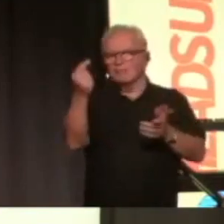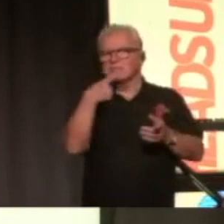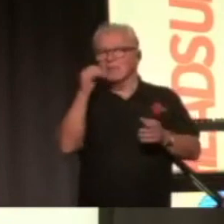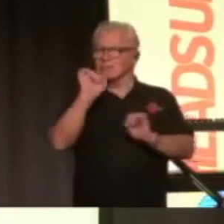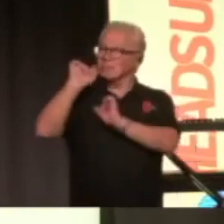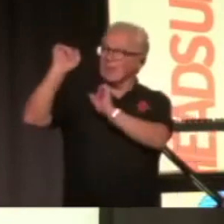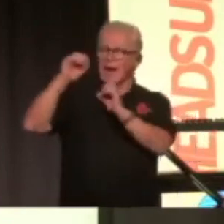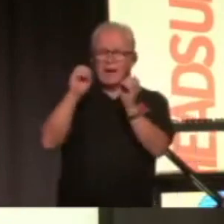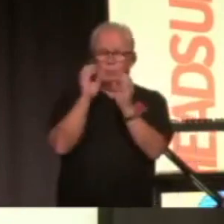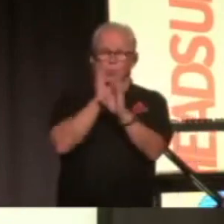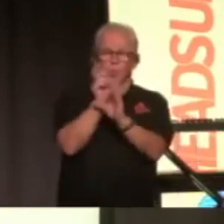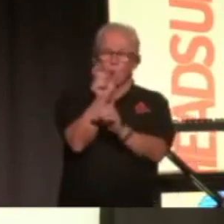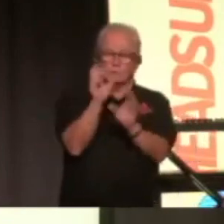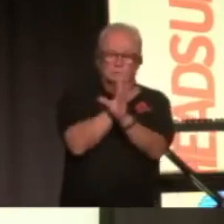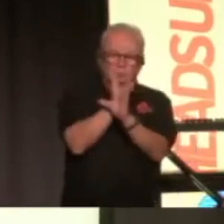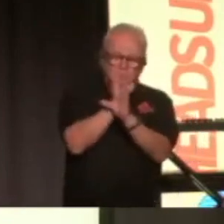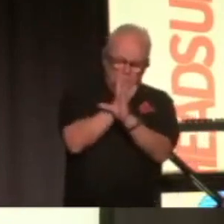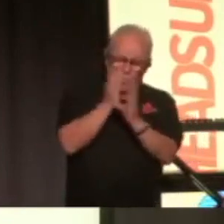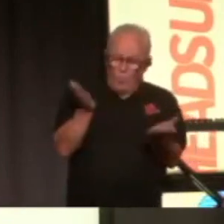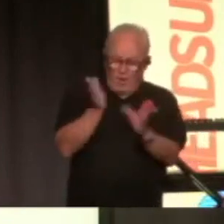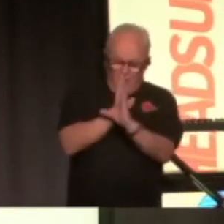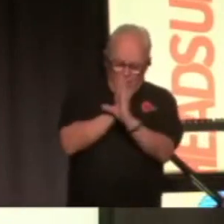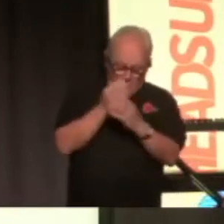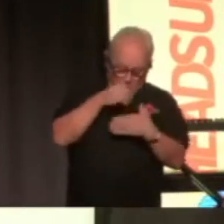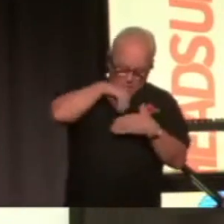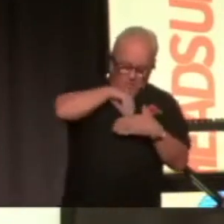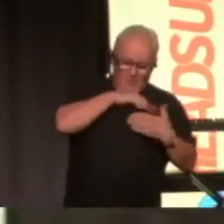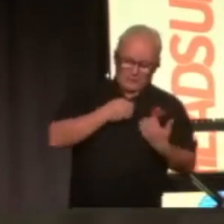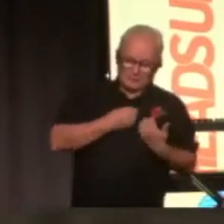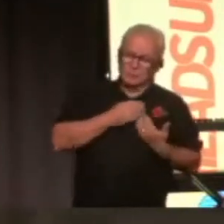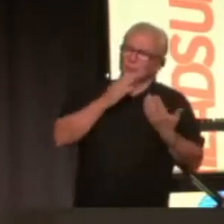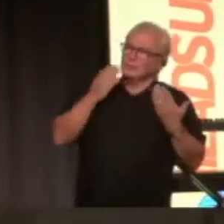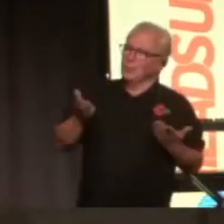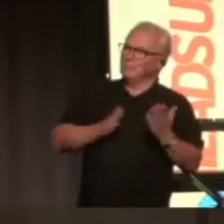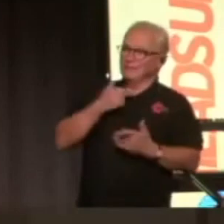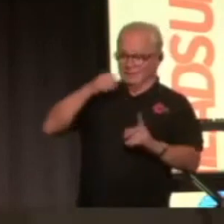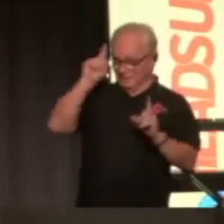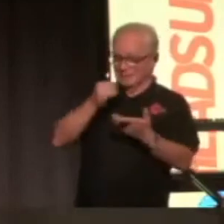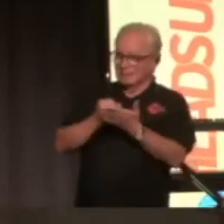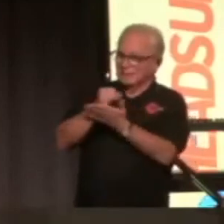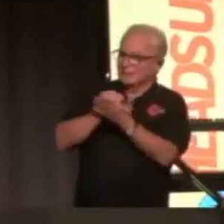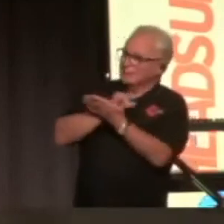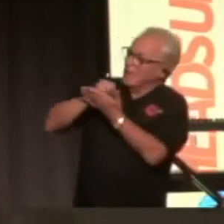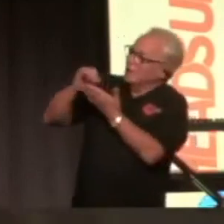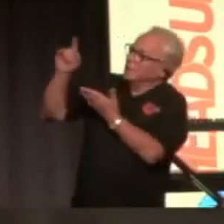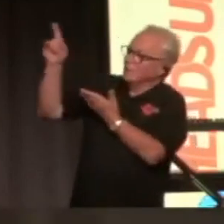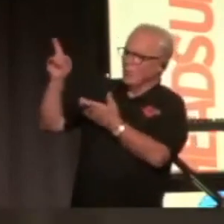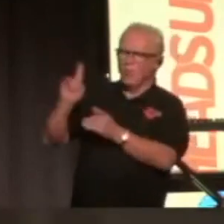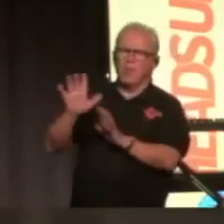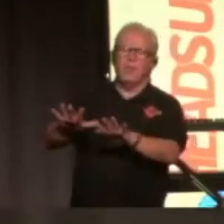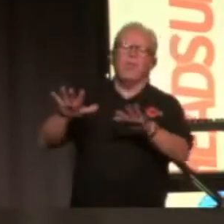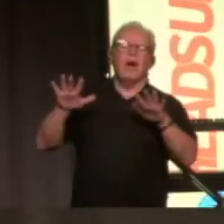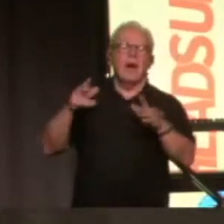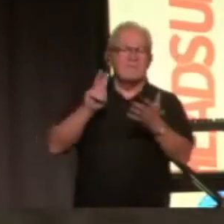I hid in my heart that I might not sin against you. What a verse.